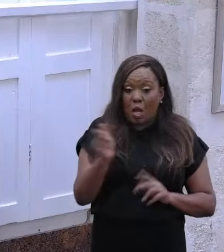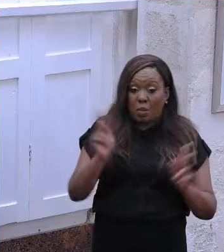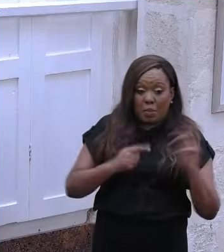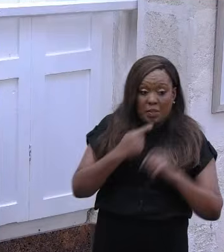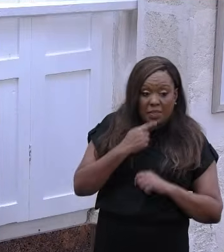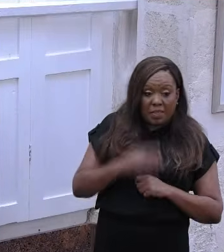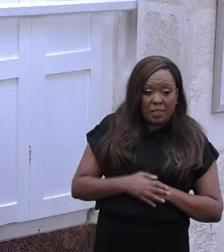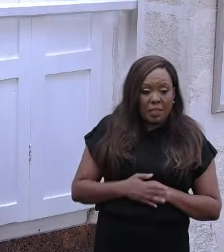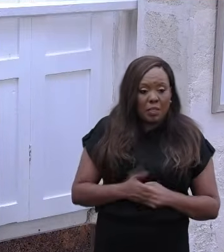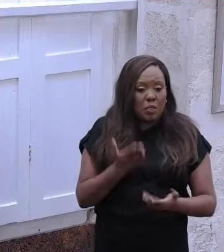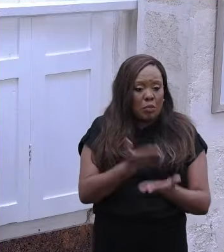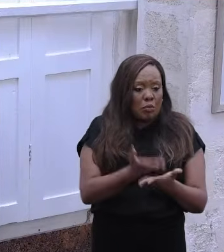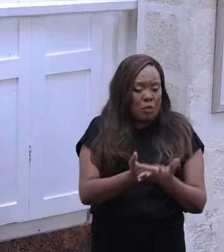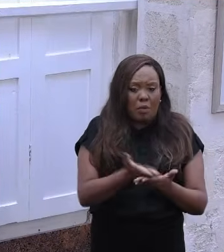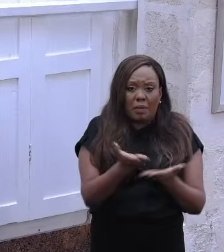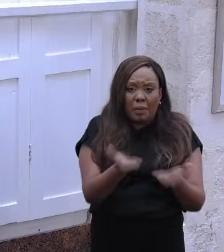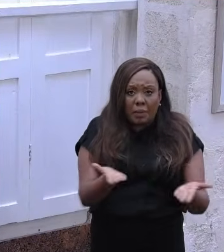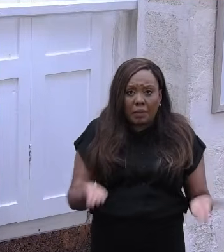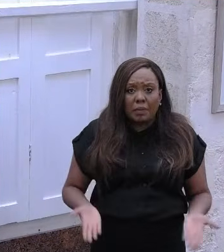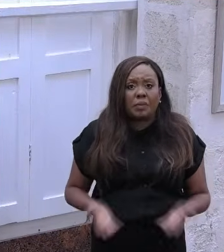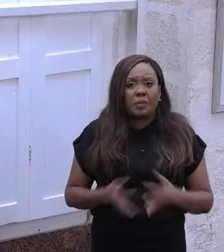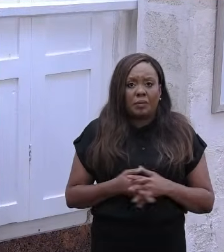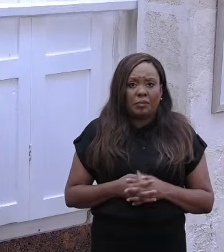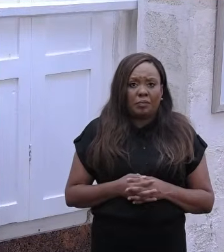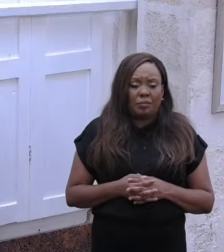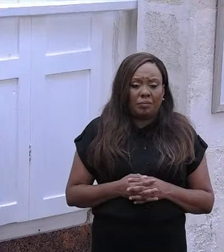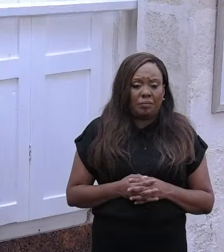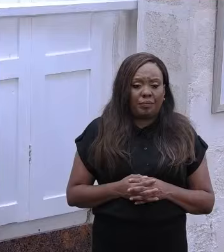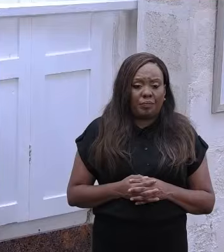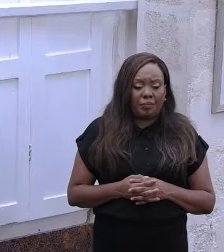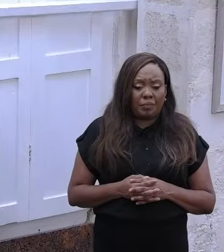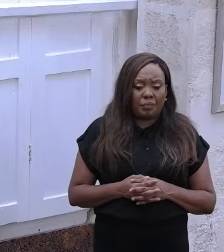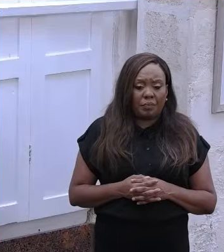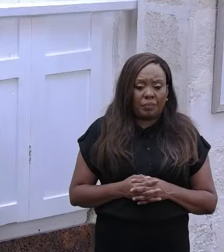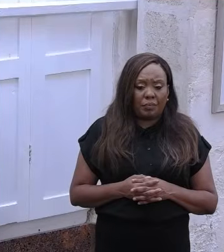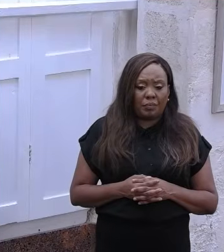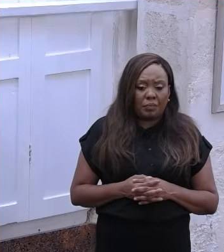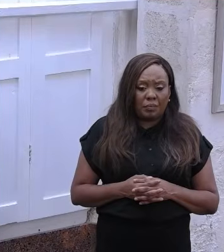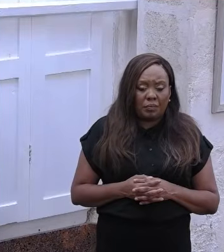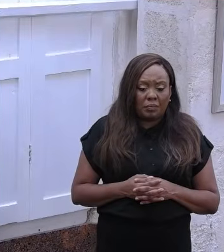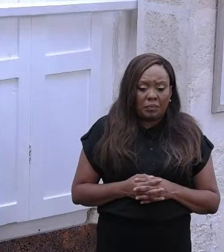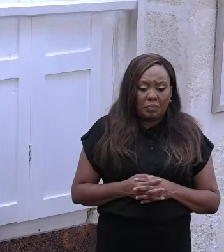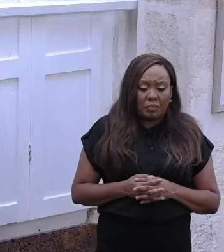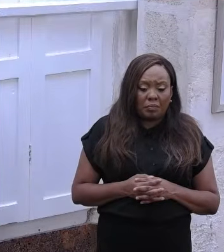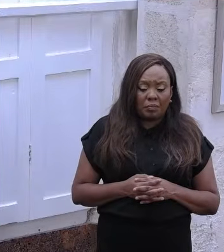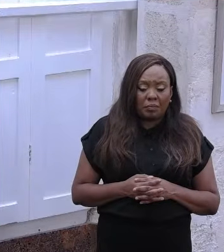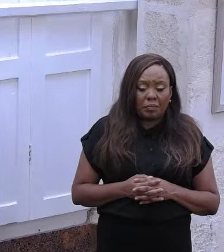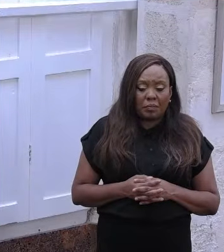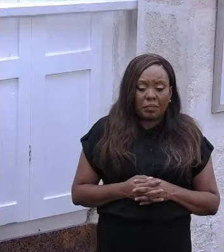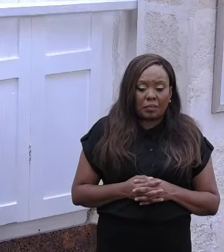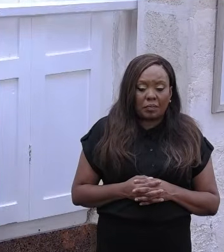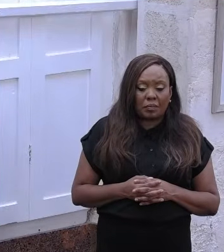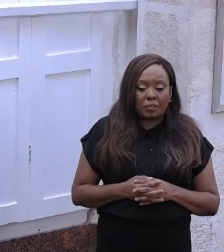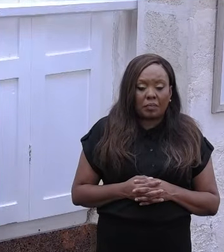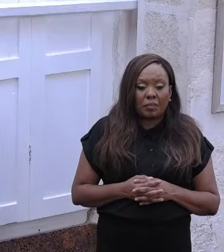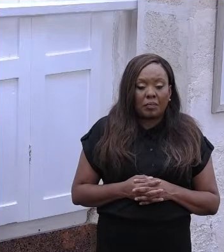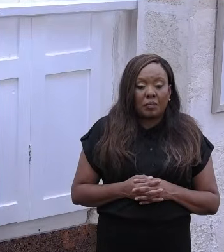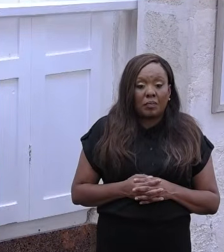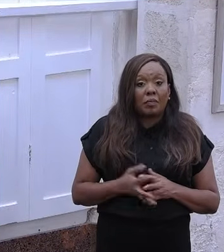a lot of other places too in the Caribbean. We are a society that is struggling to find